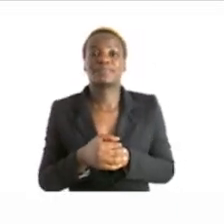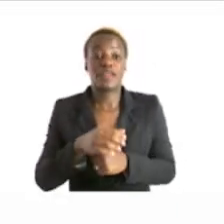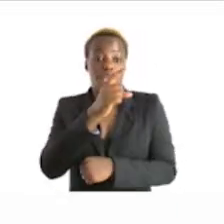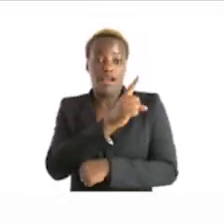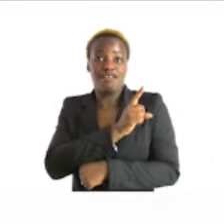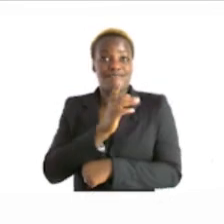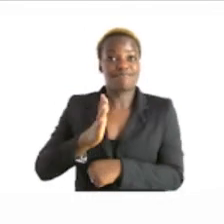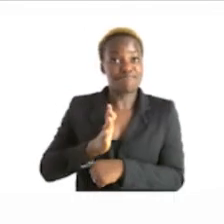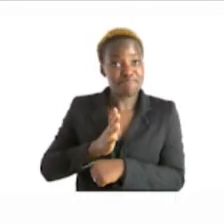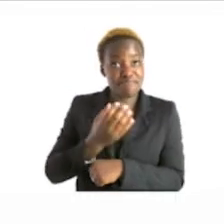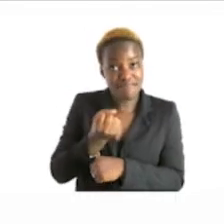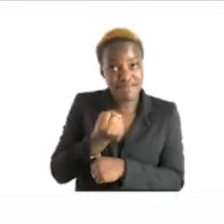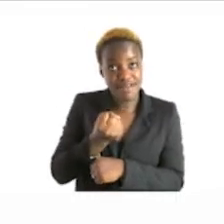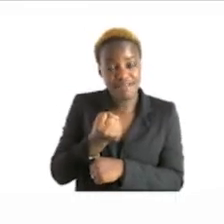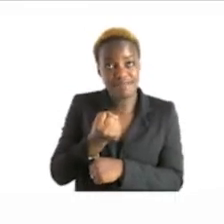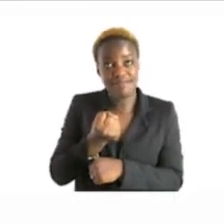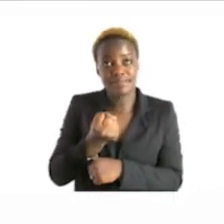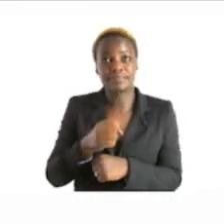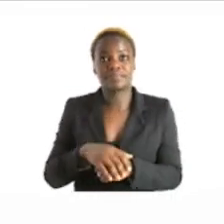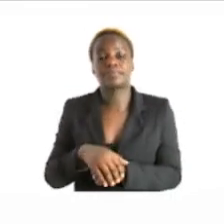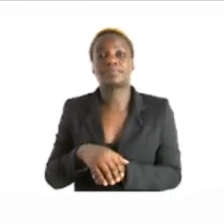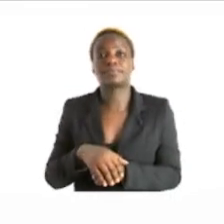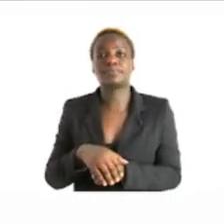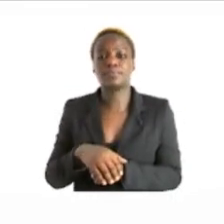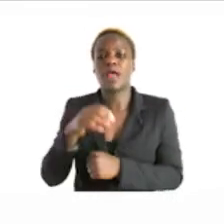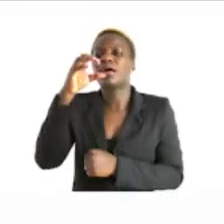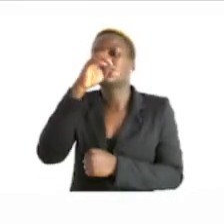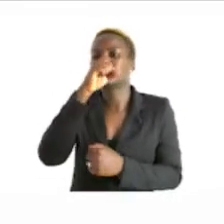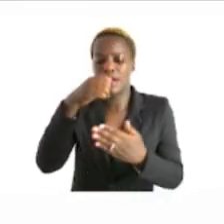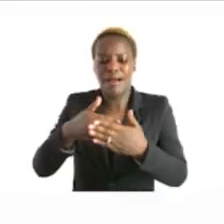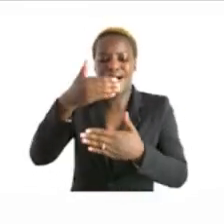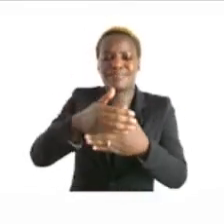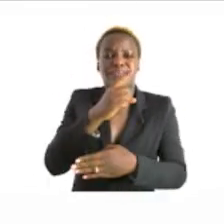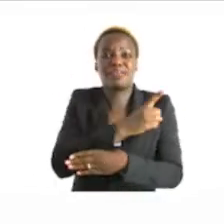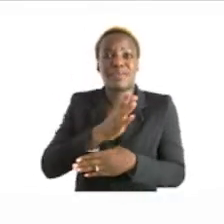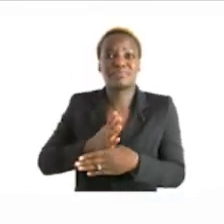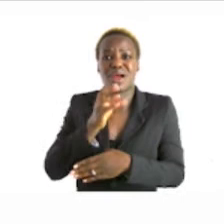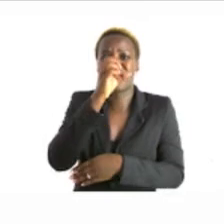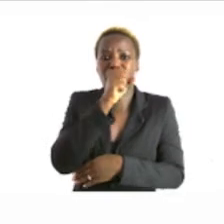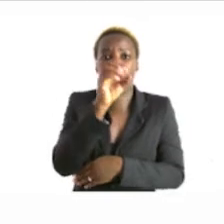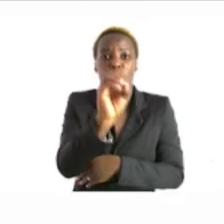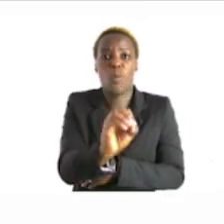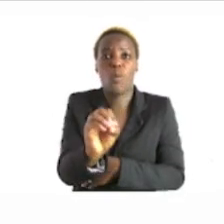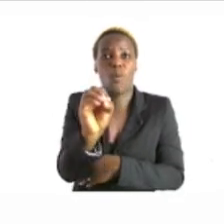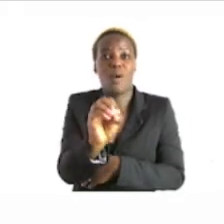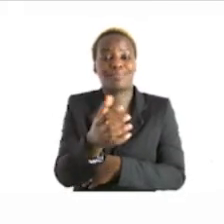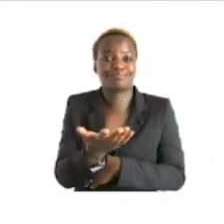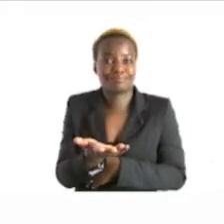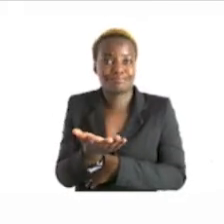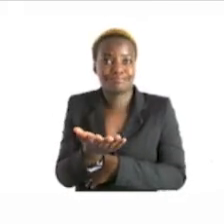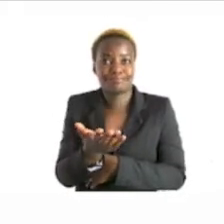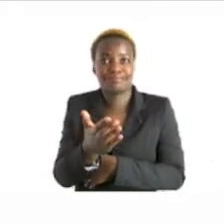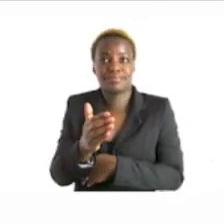15, we have been given 15, and then the number that follows after 15 is been taken away, and then we